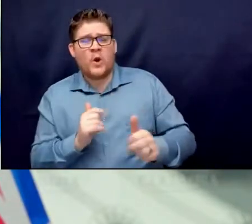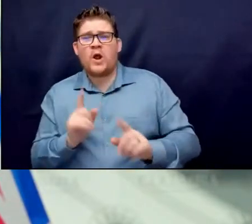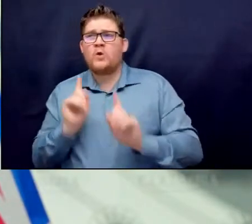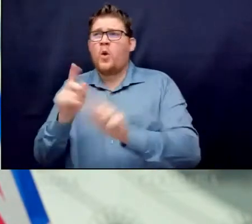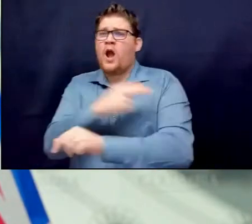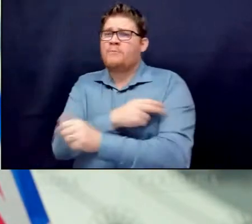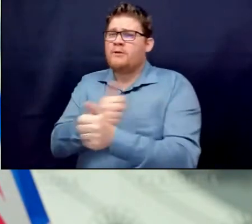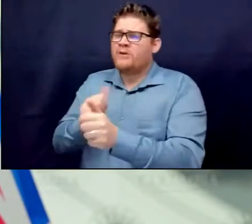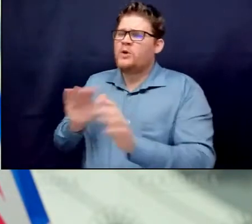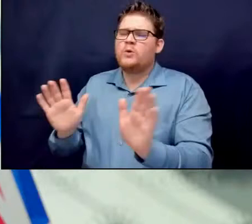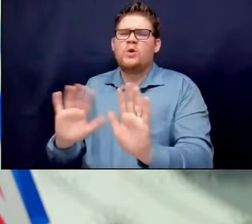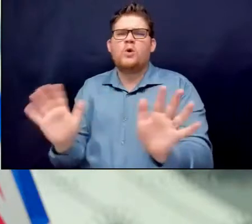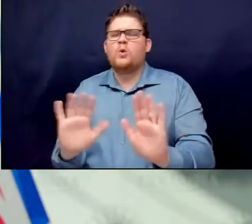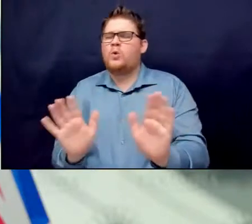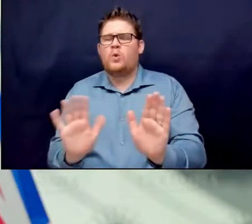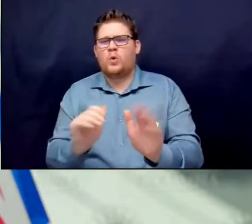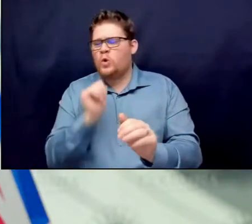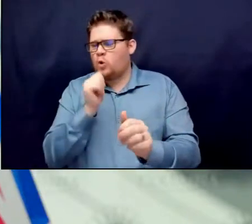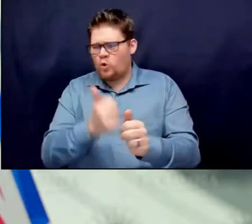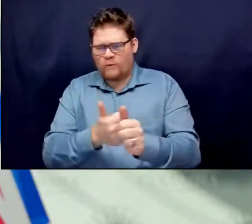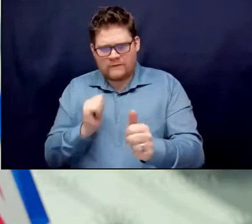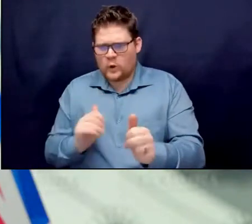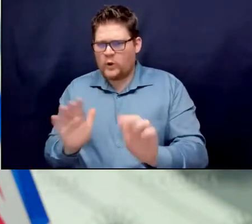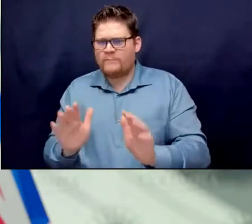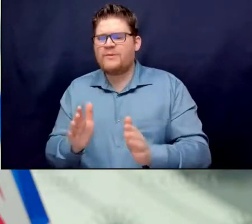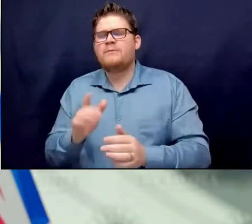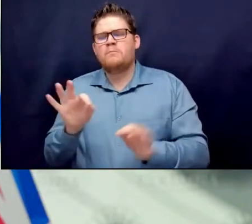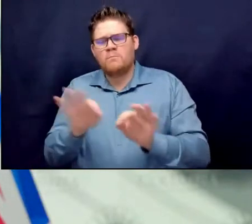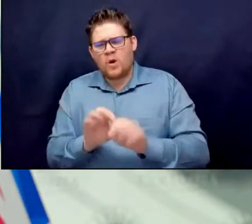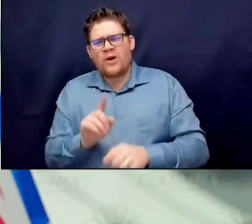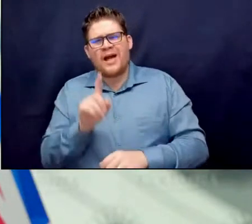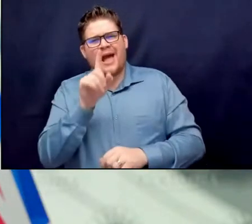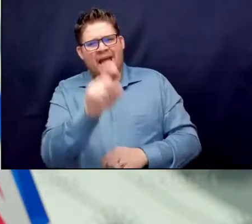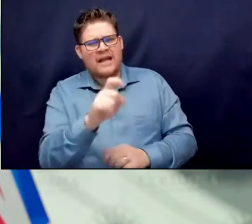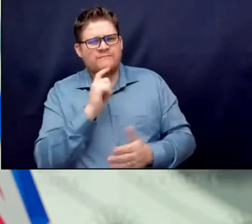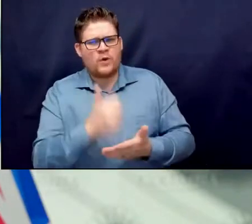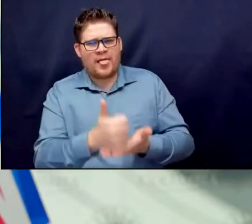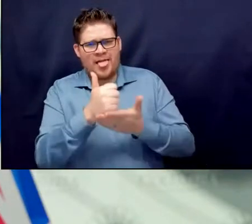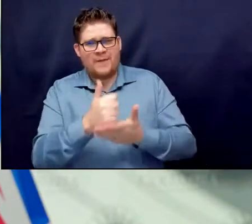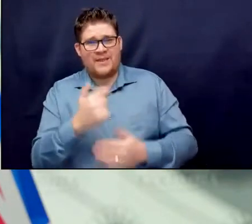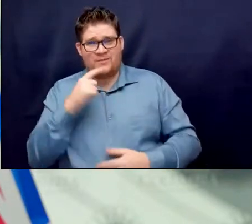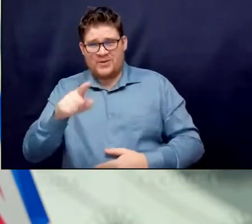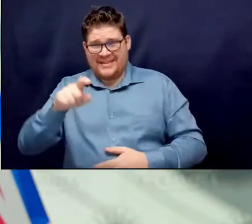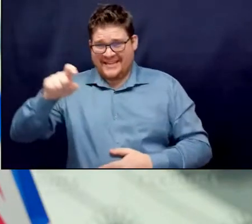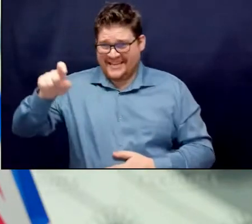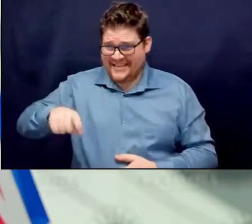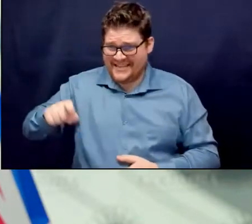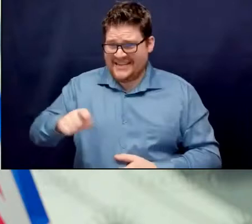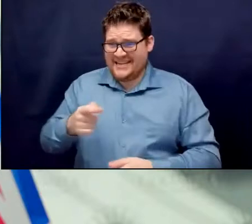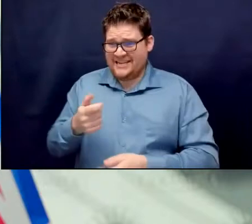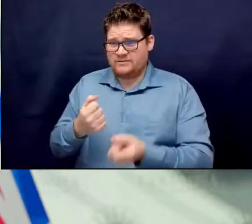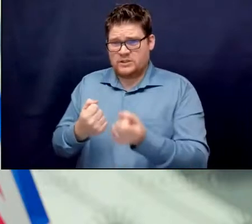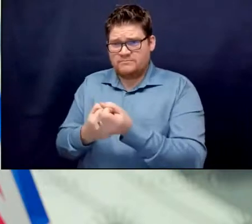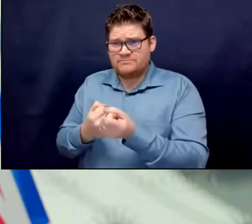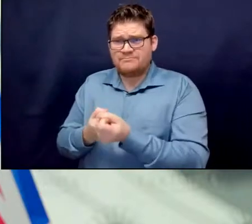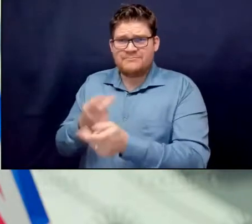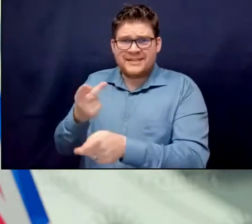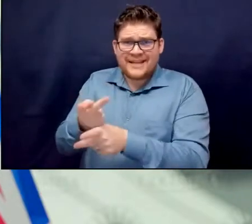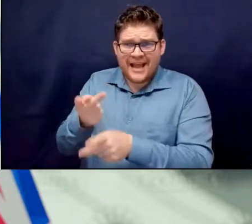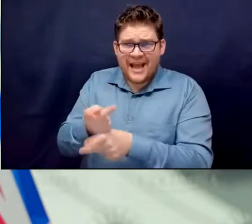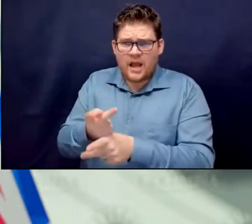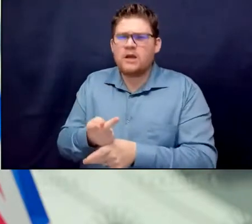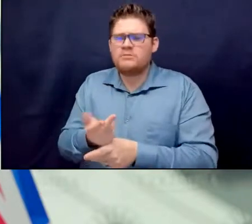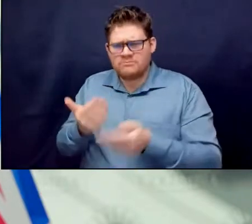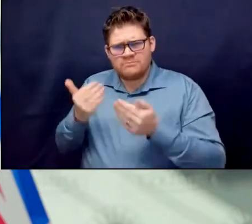but in providing a high quality of service. There will be challenges, yes. Patience is required, yes. But if you need care, get